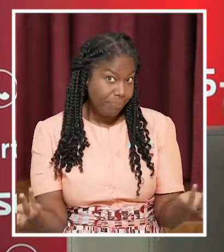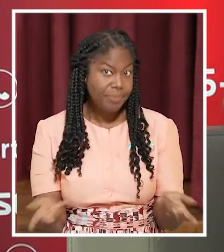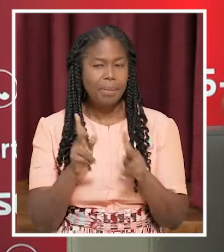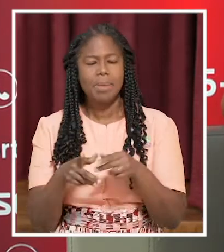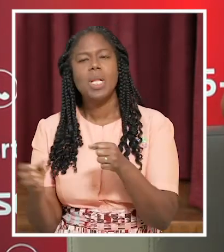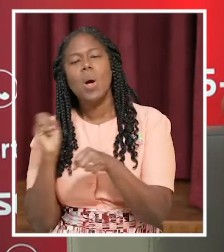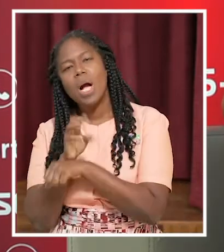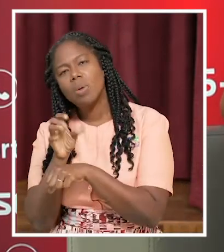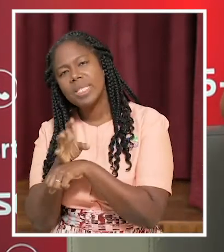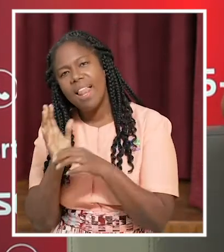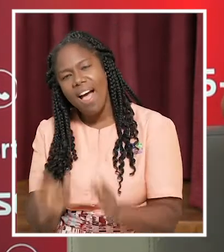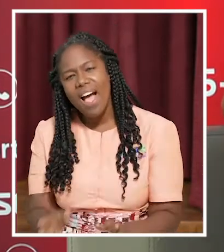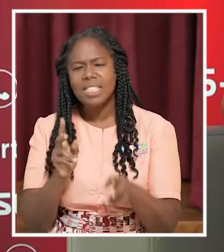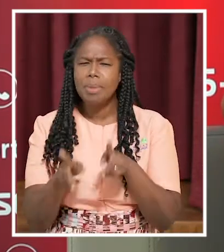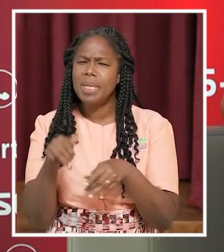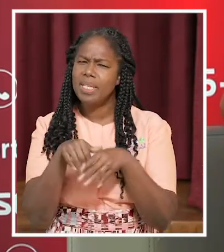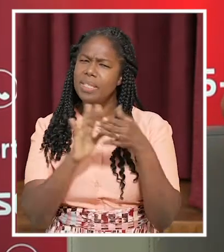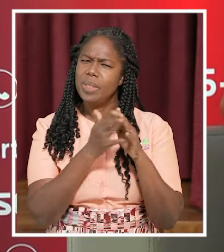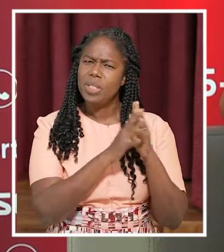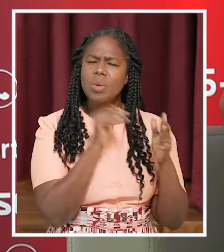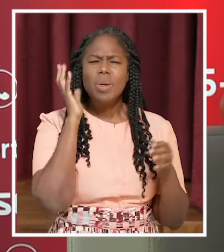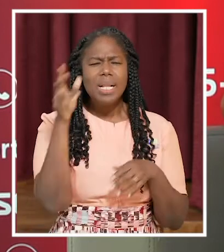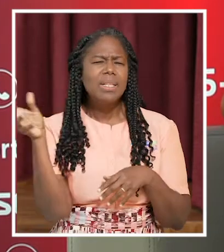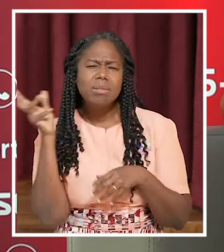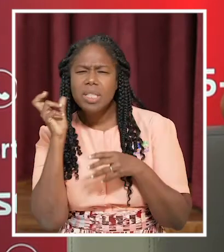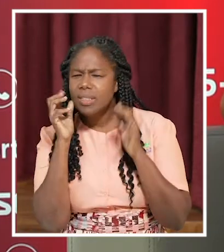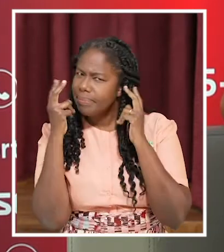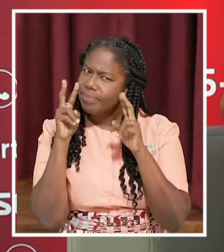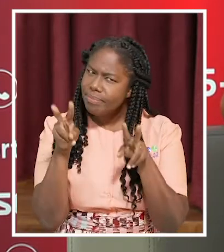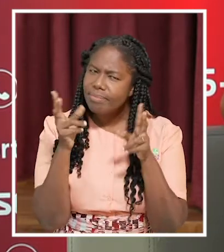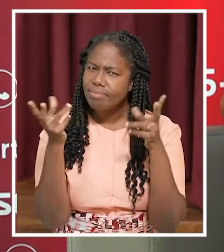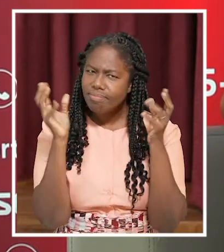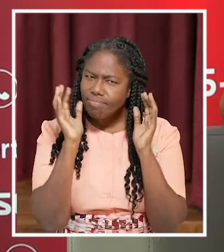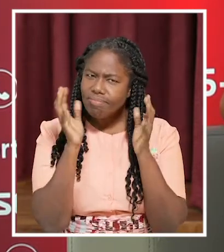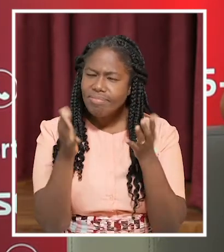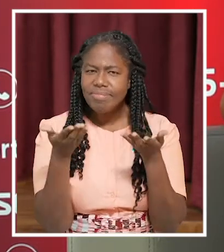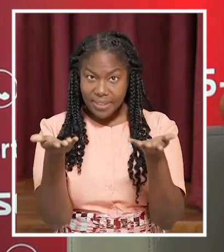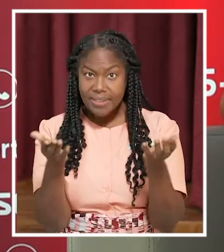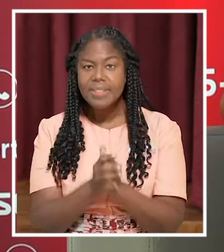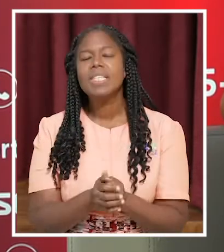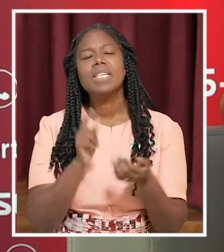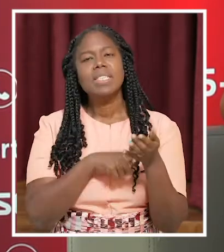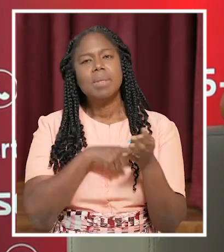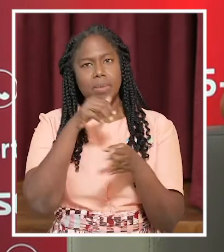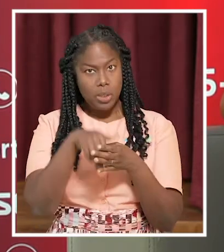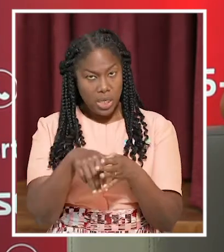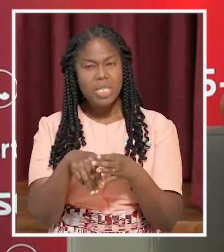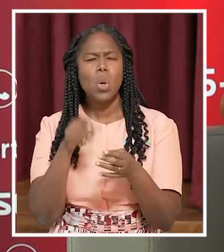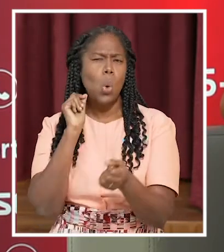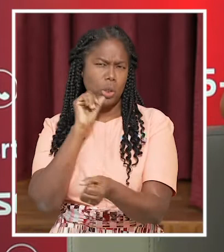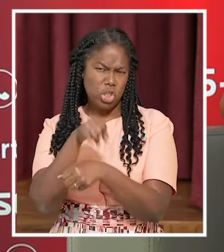you when you have an issue. Even from your workplace, the workplace may have some type of mental